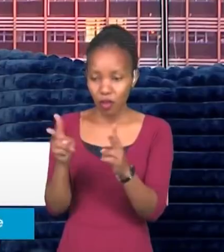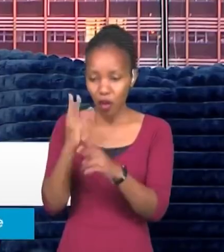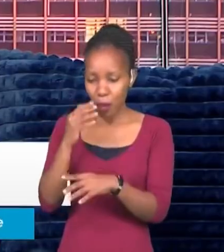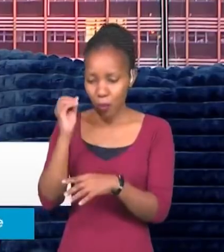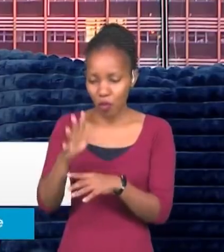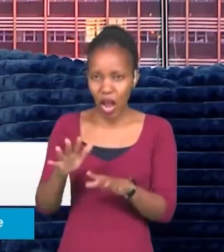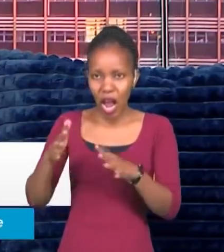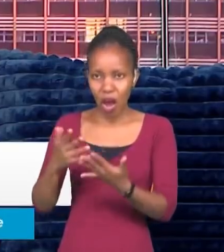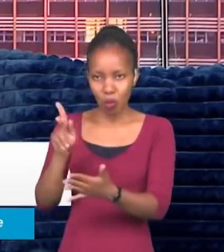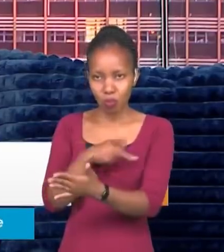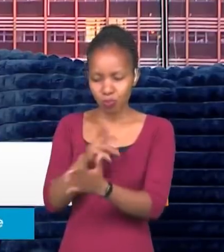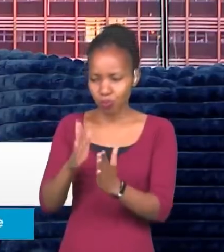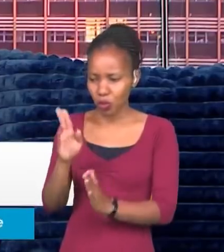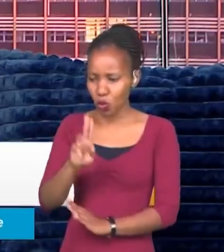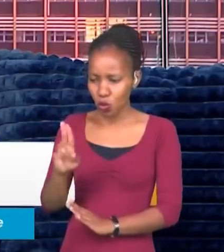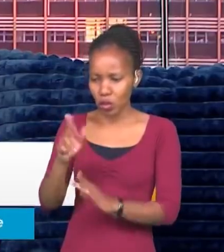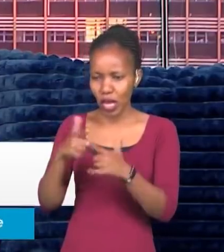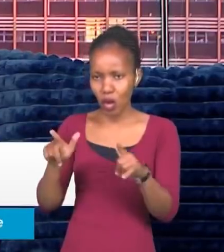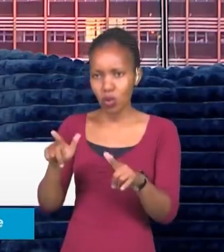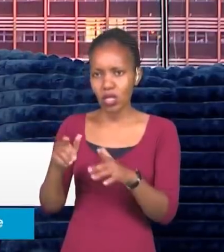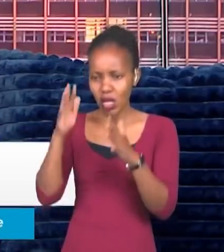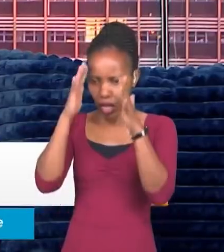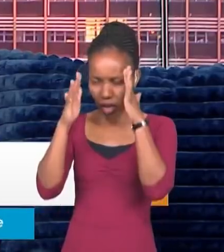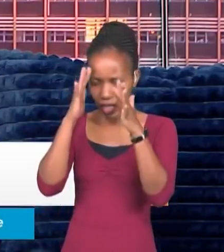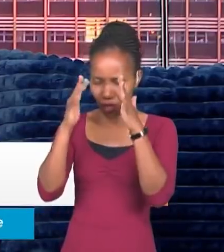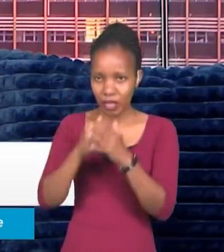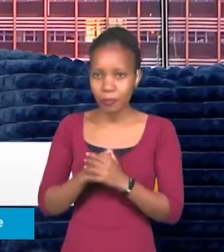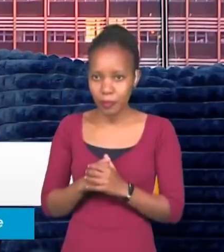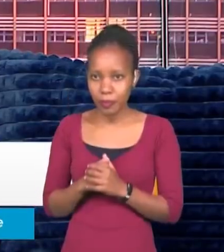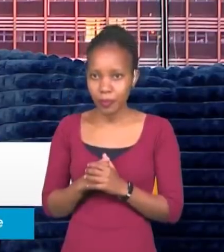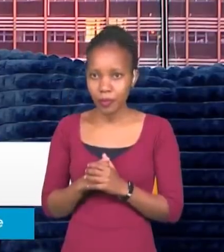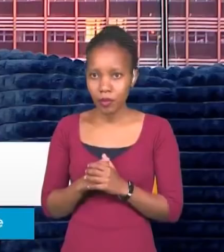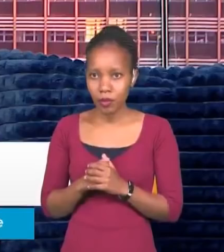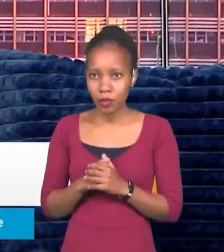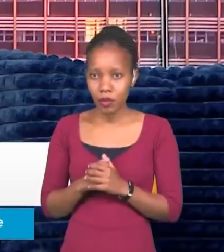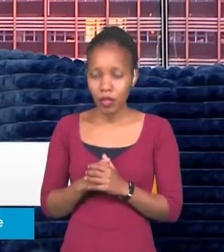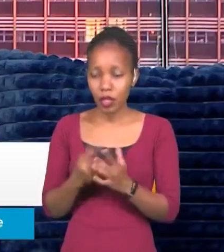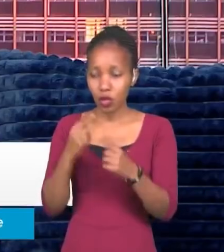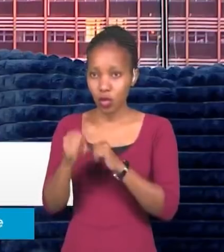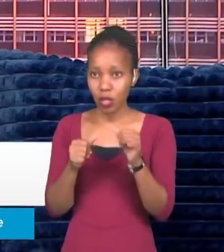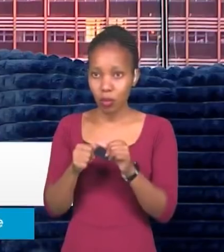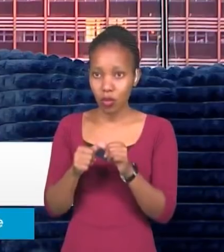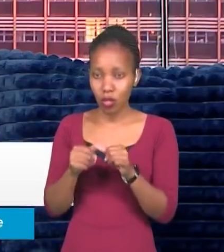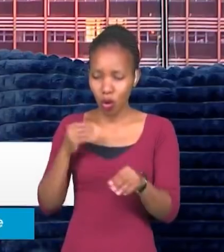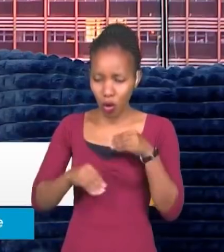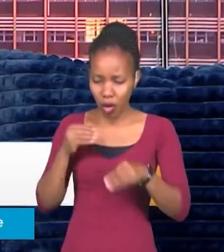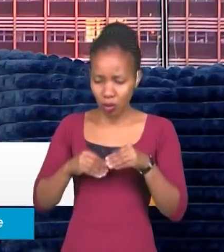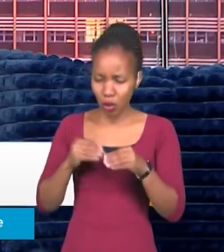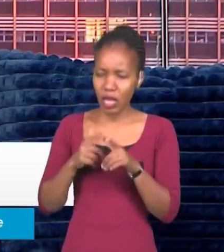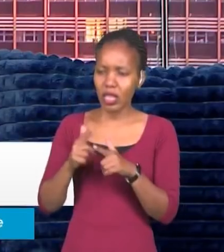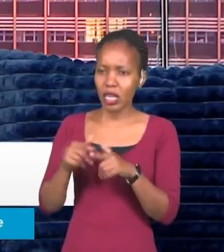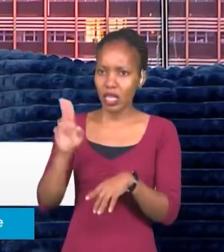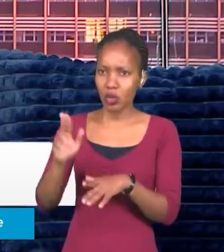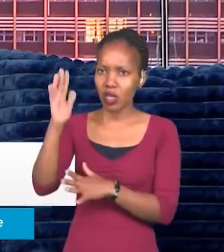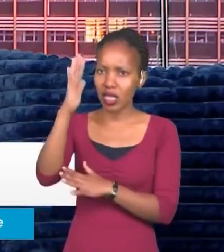a poet can use language so creatively. Mm. They're referring to corruption and they use a tree. It's true that. You